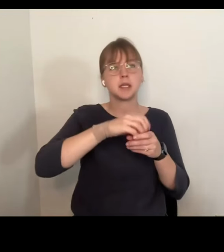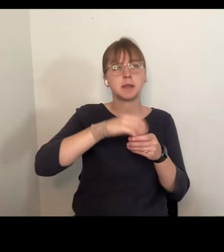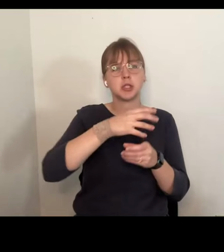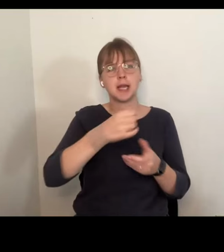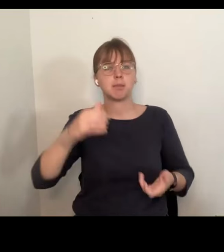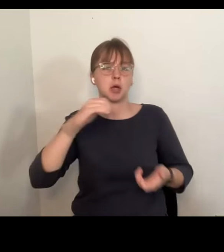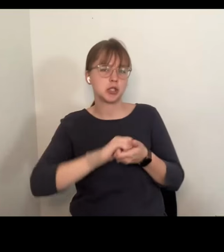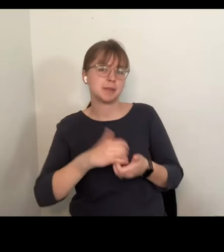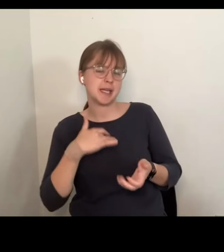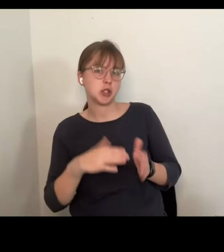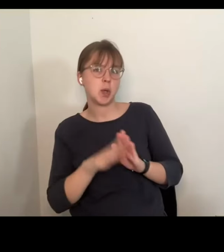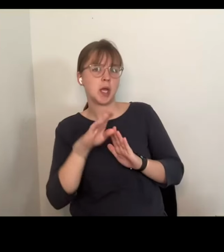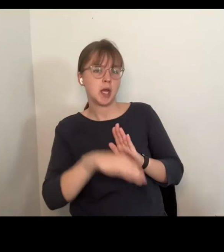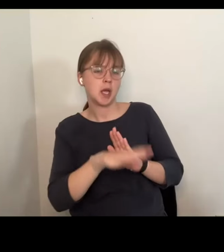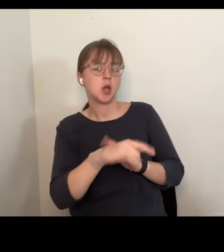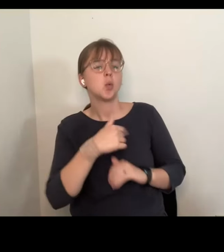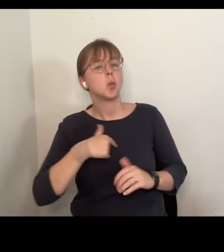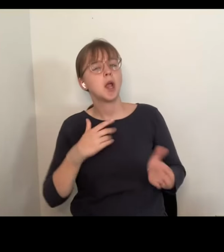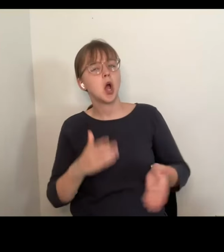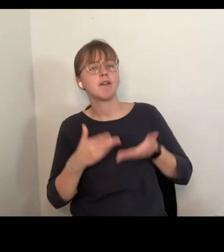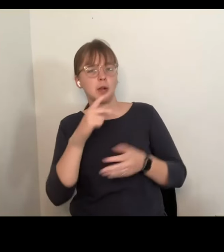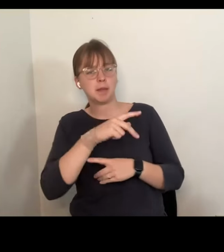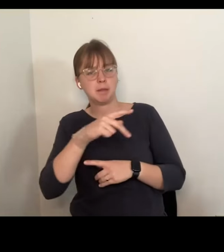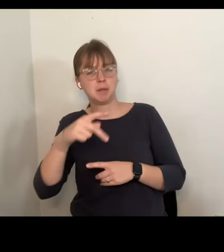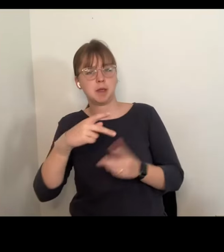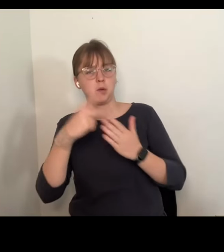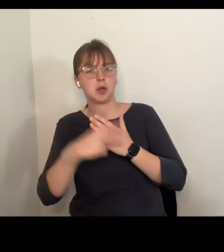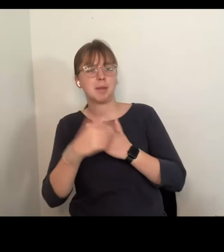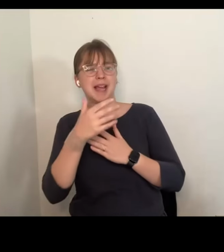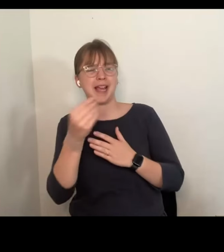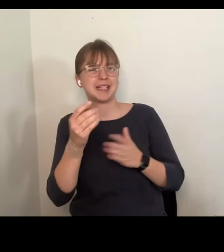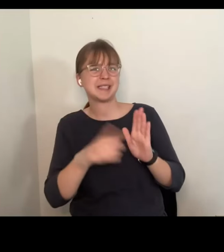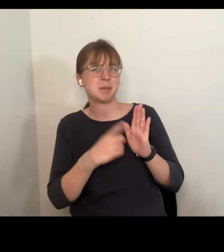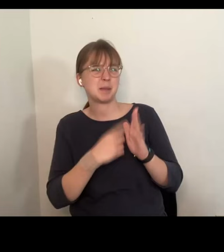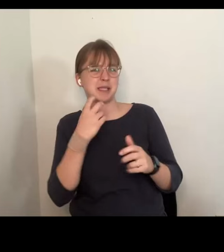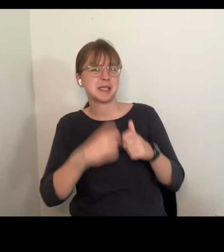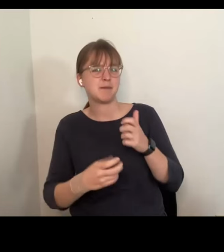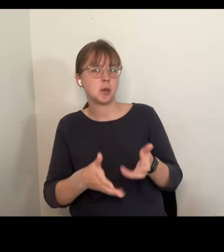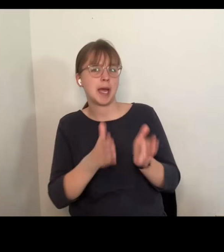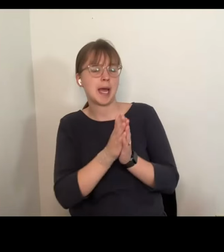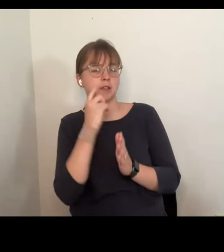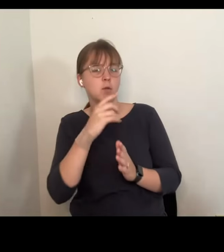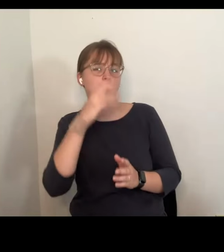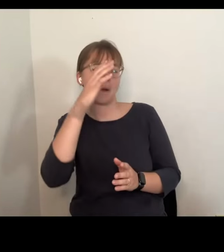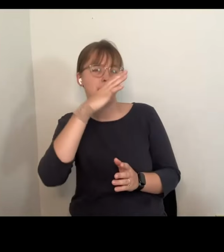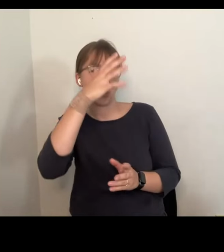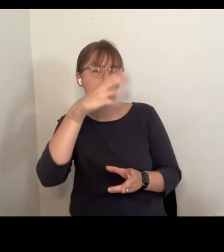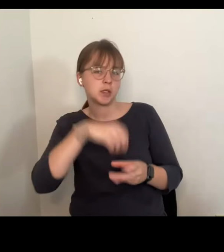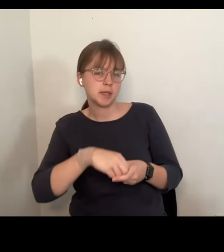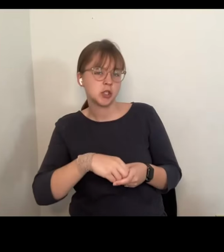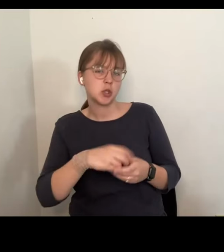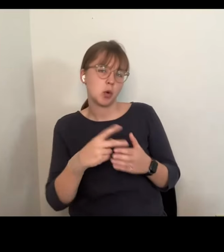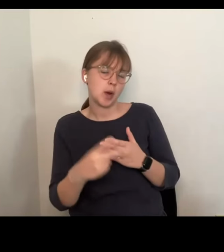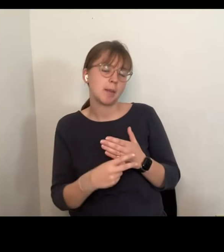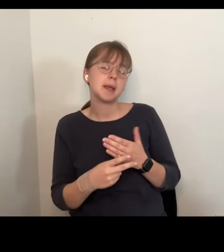offer triple P program, and I personally have not had as much luck with that. I'm in a rural area. I mean, Zoom